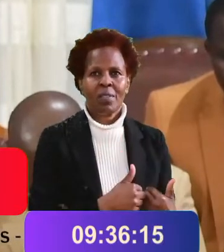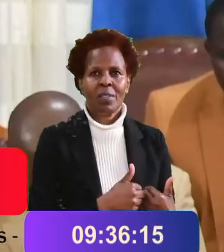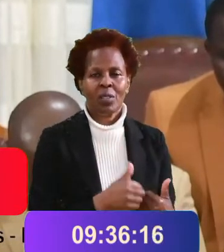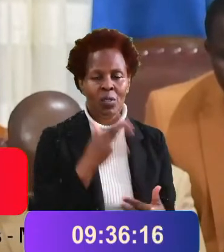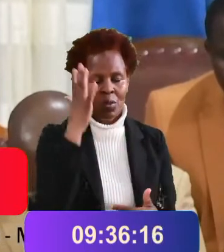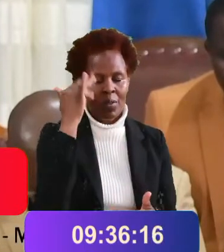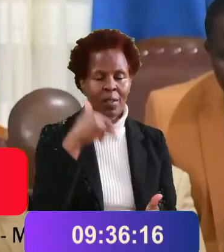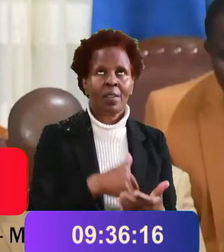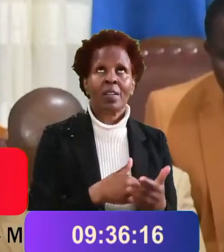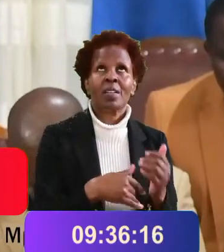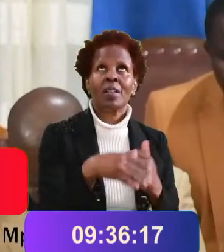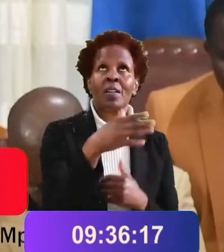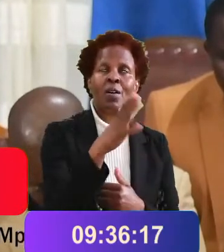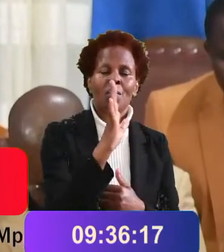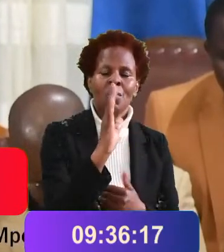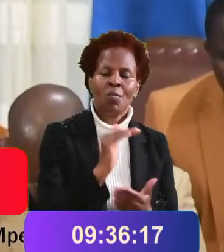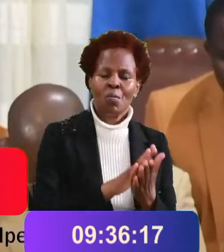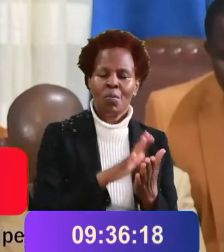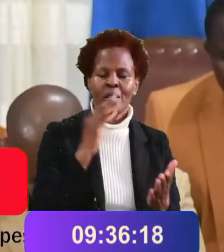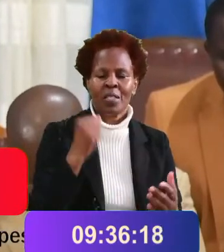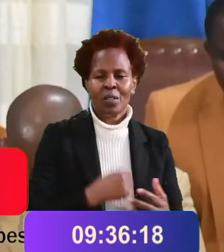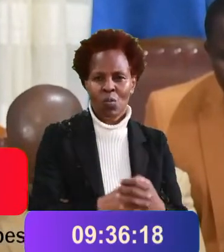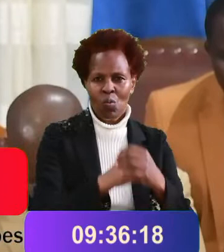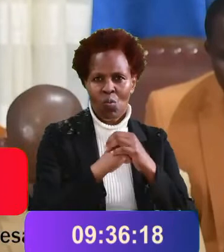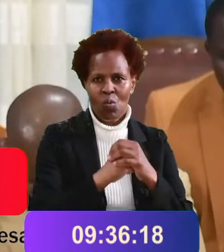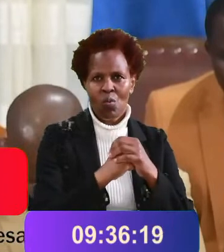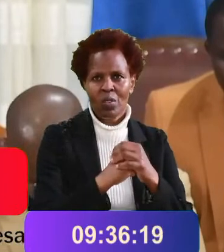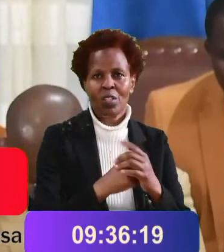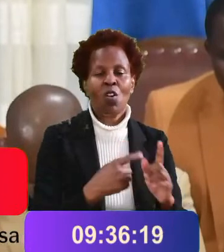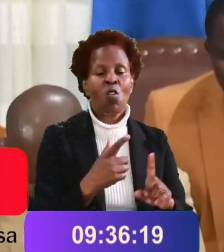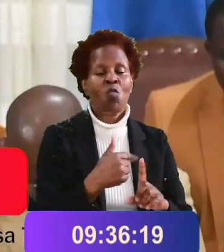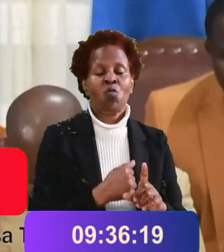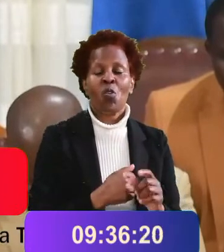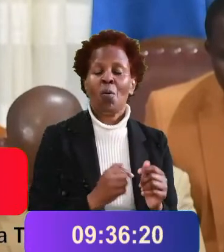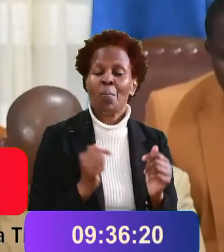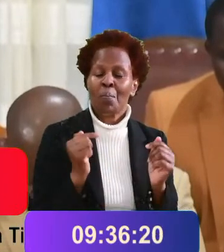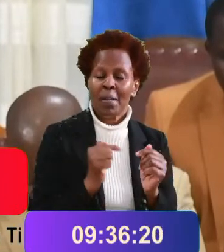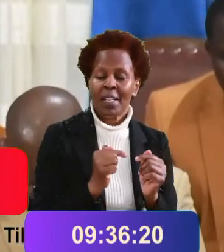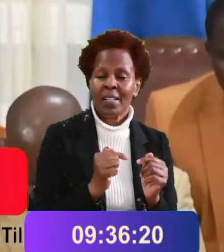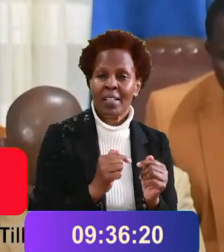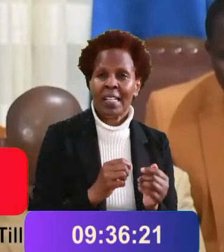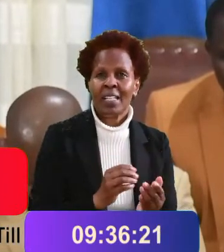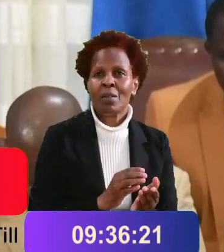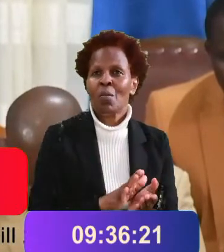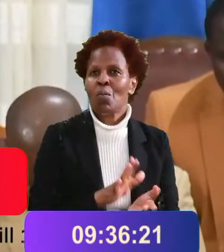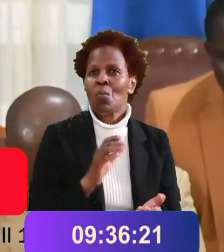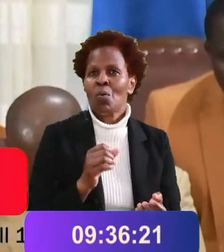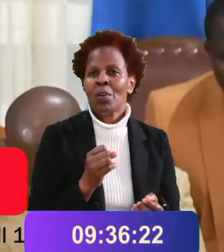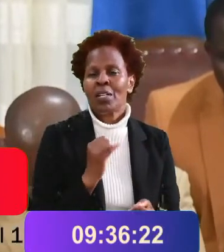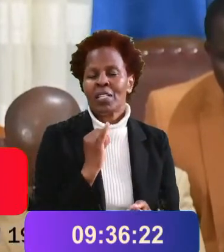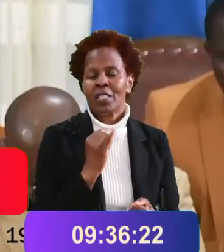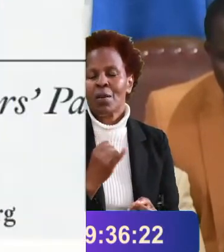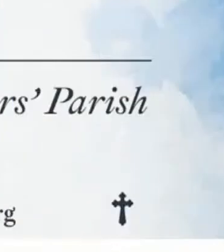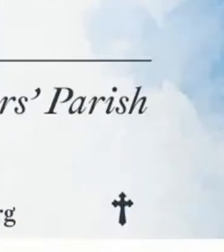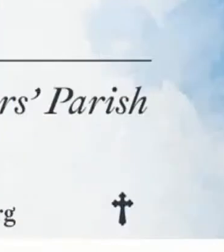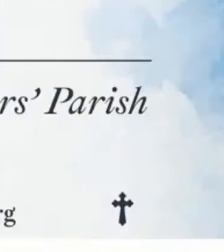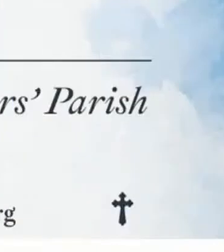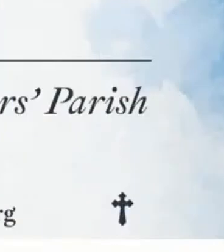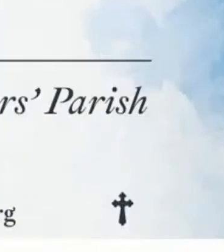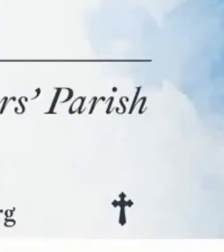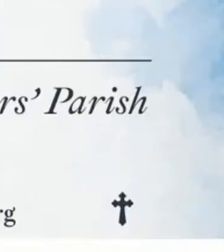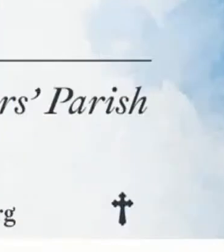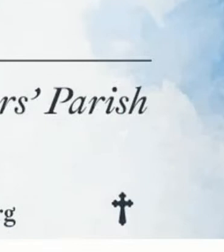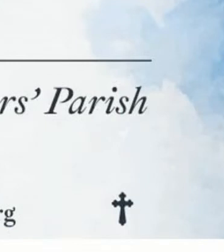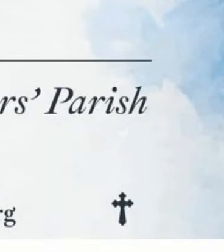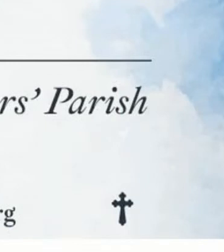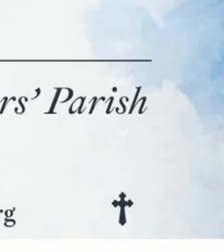knowing that our praise, our thanksgiving from gain and from pain is valid before you. In